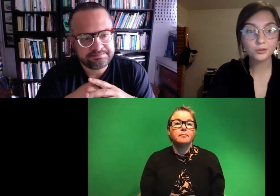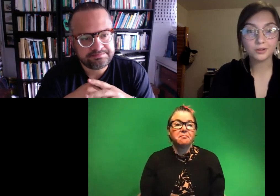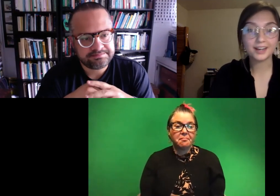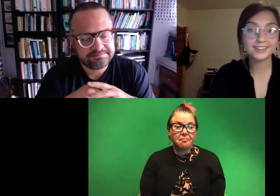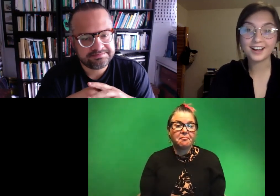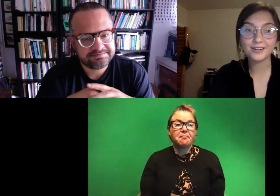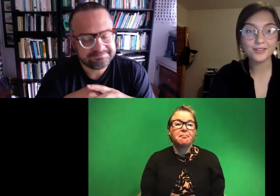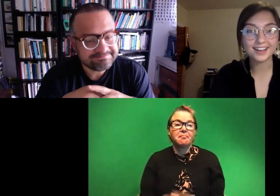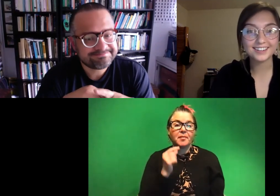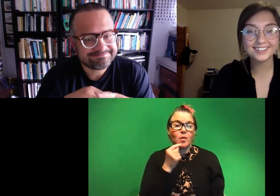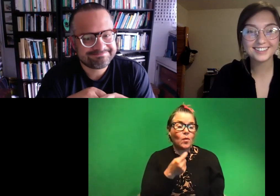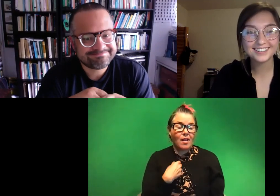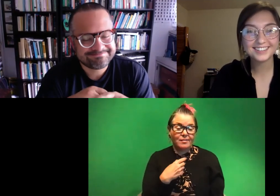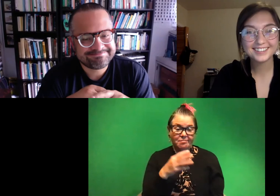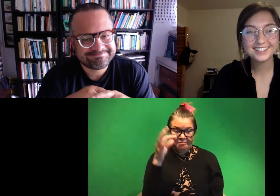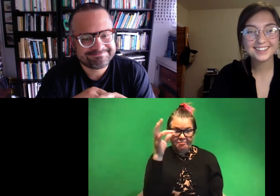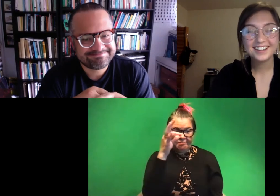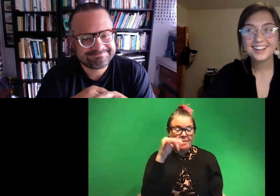that's cool. I did not know that.